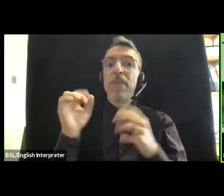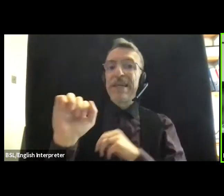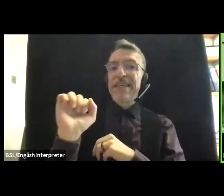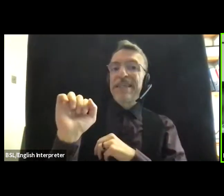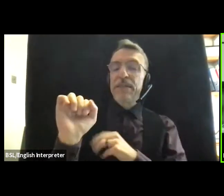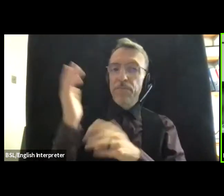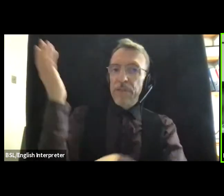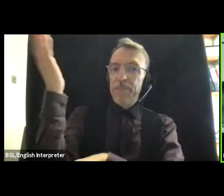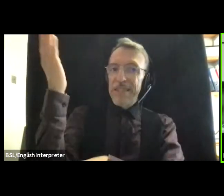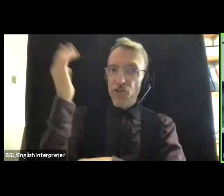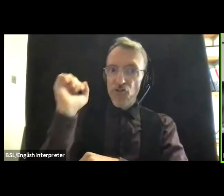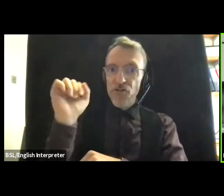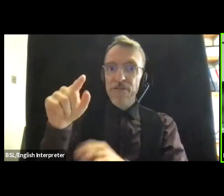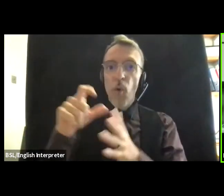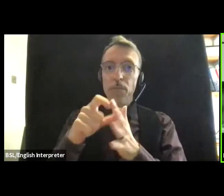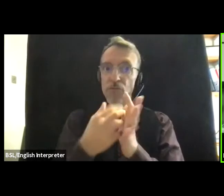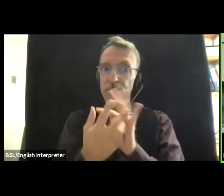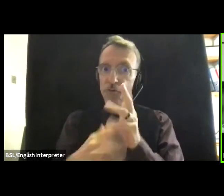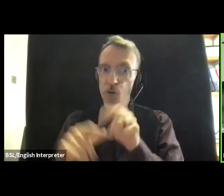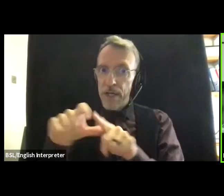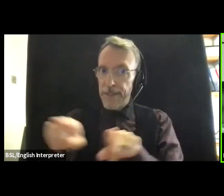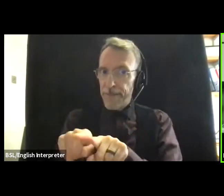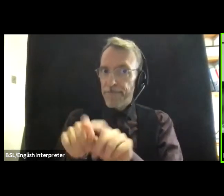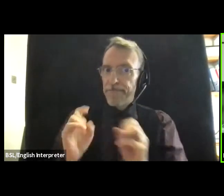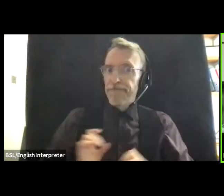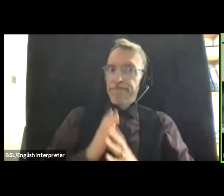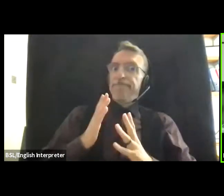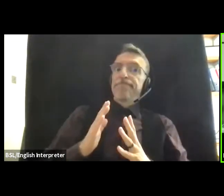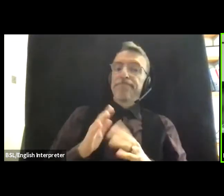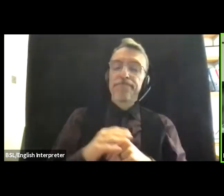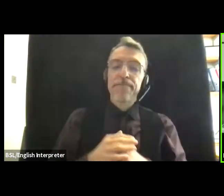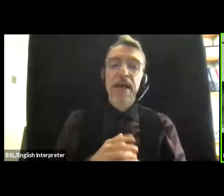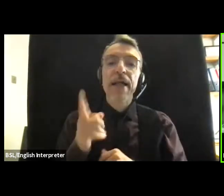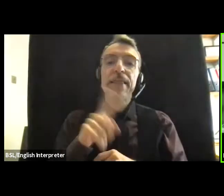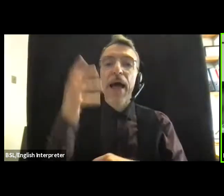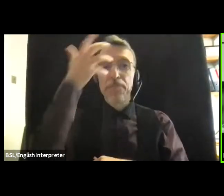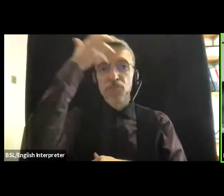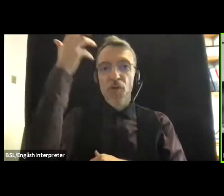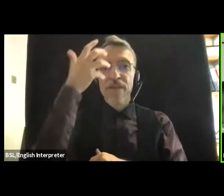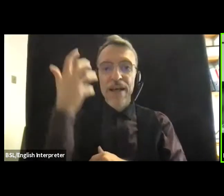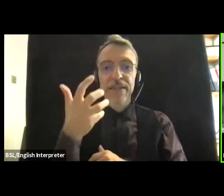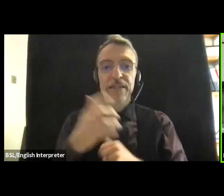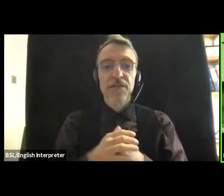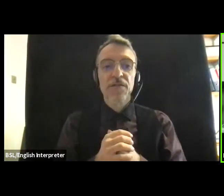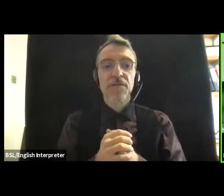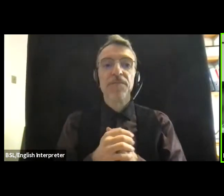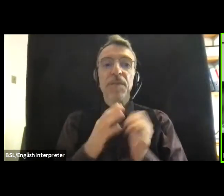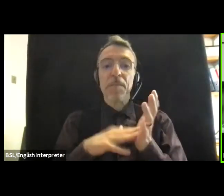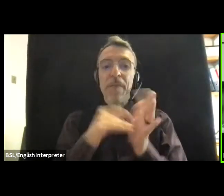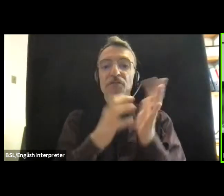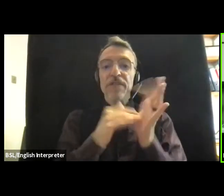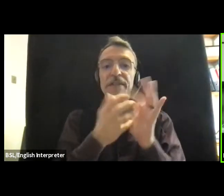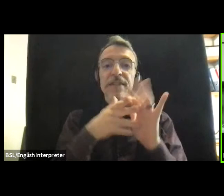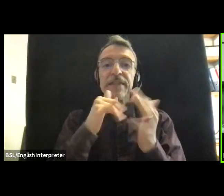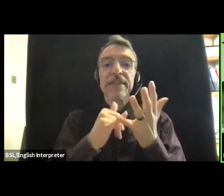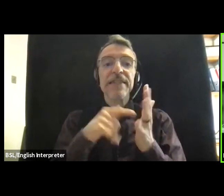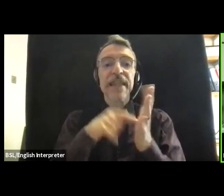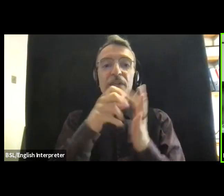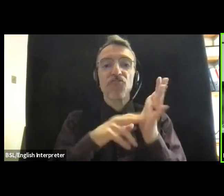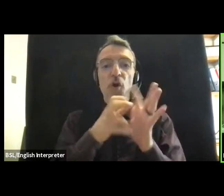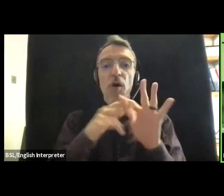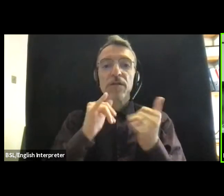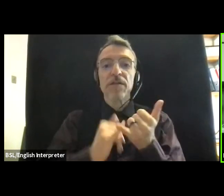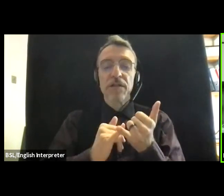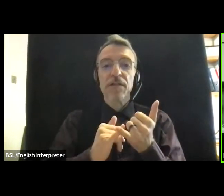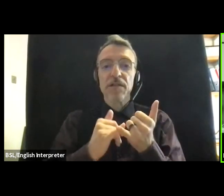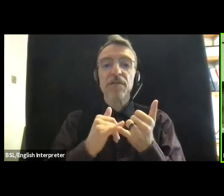presentation from Dilmurad. And then we will hear from Professor Maris Tadros, Director of the